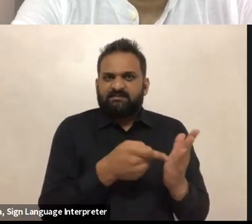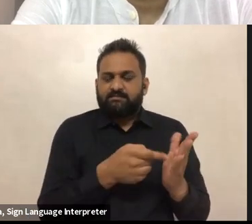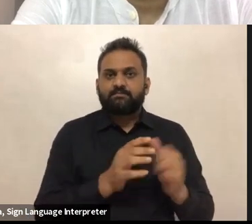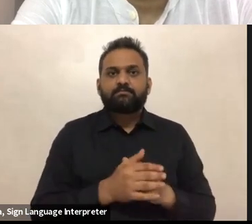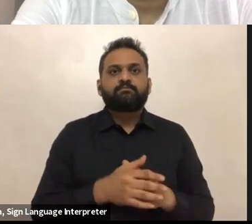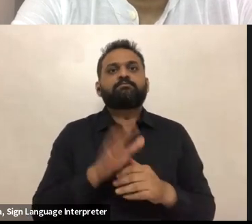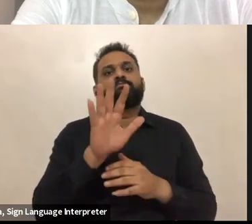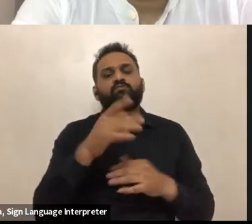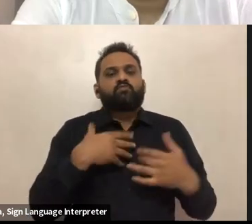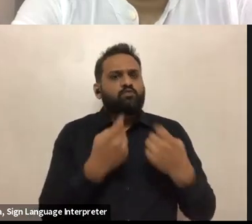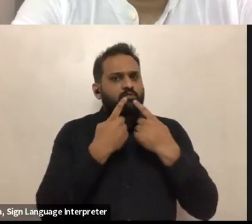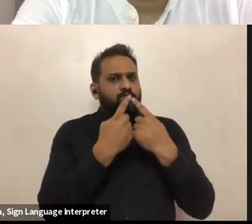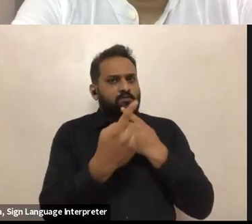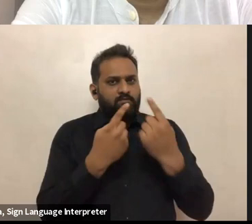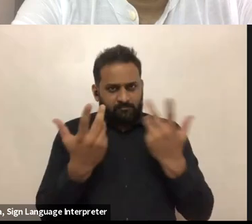talk to